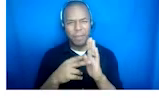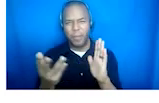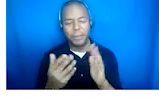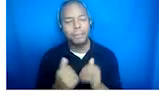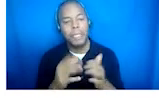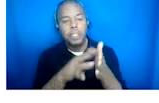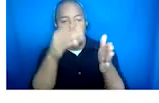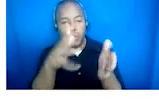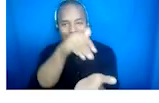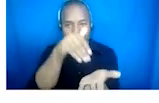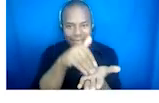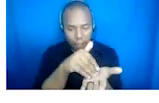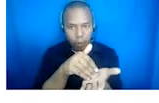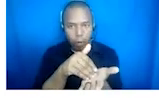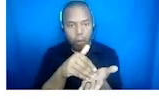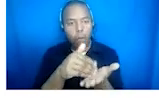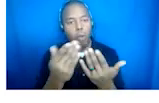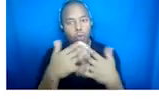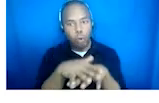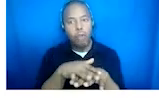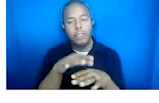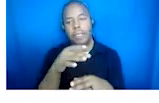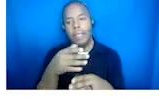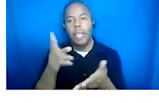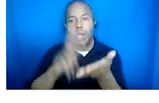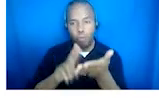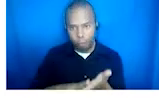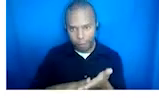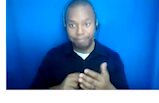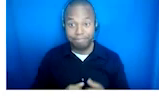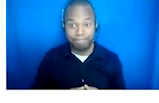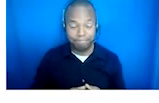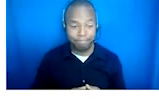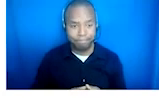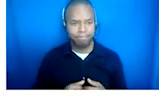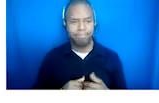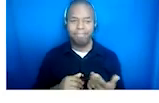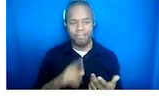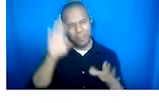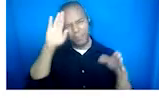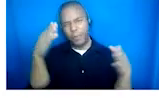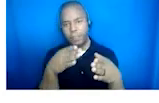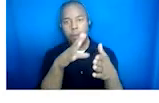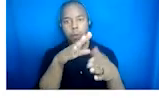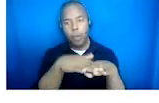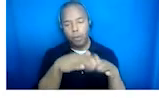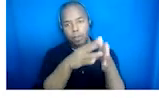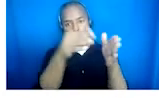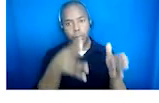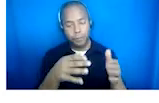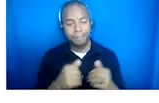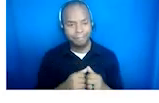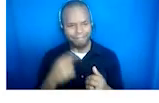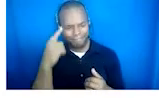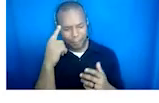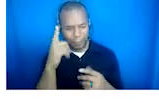cross-enrollment. And it is all about the student. So as we're going through these things and thinking about the